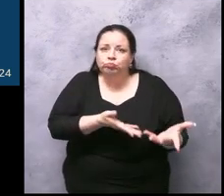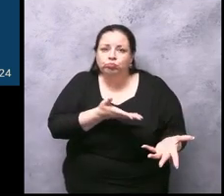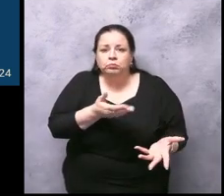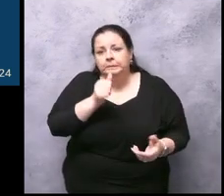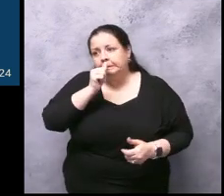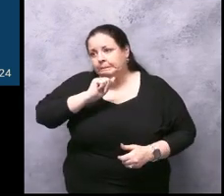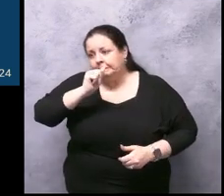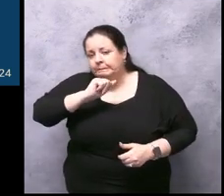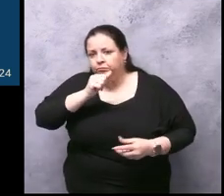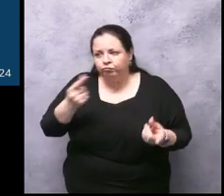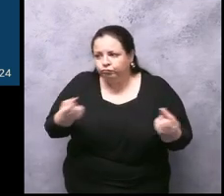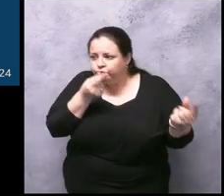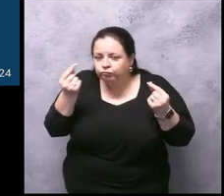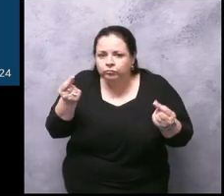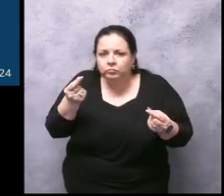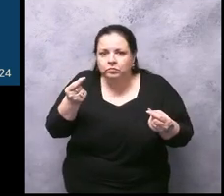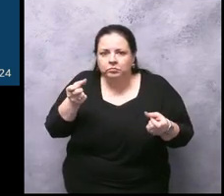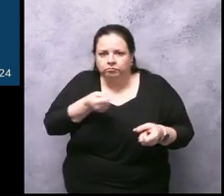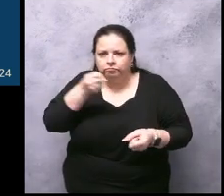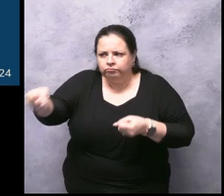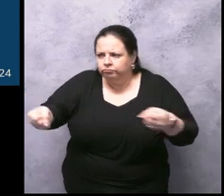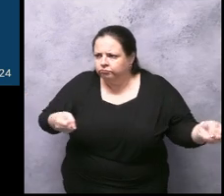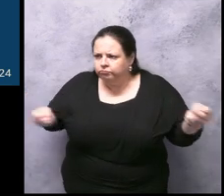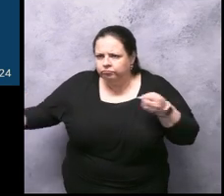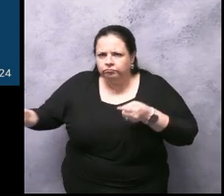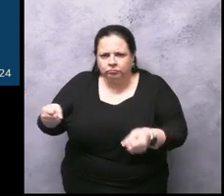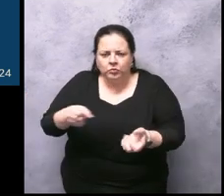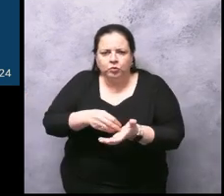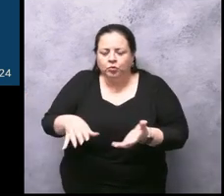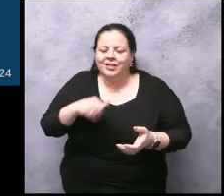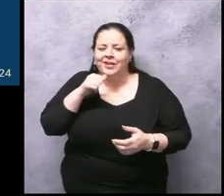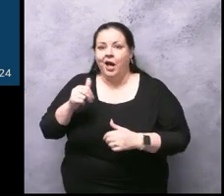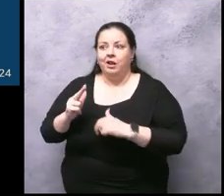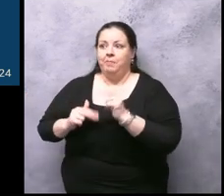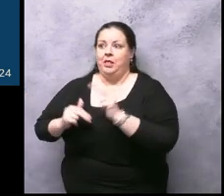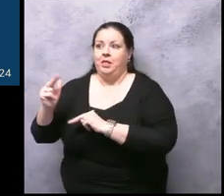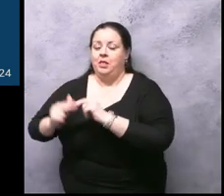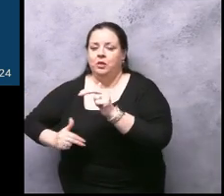handling the overcrowding rather than needing to build